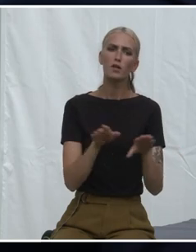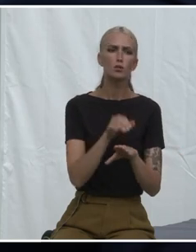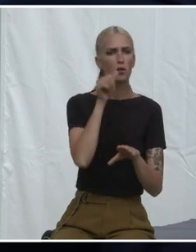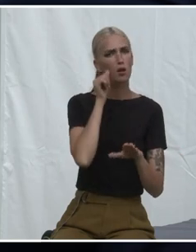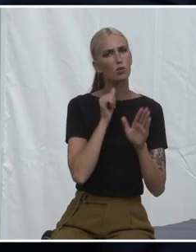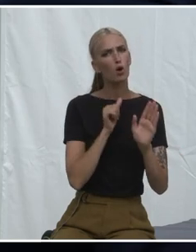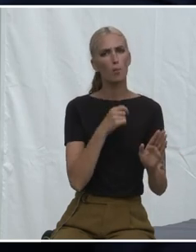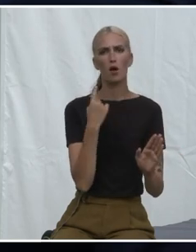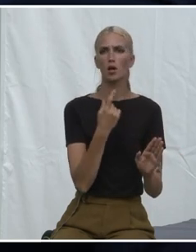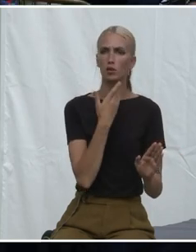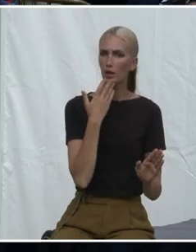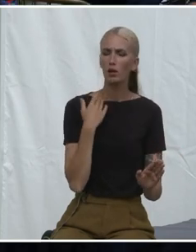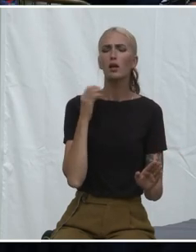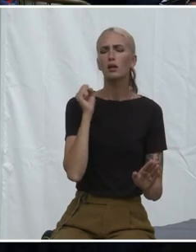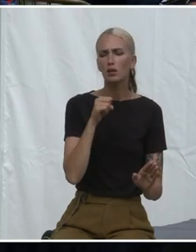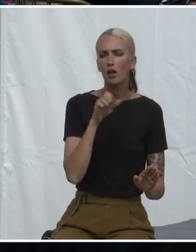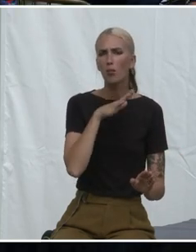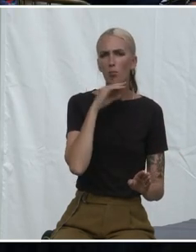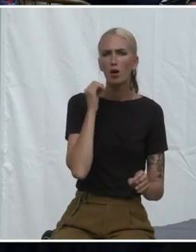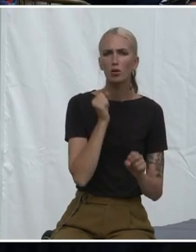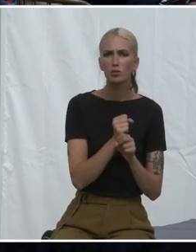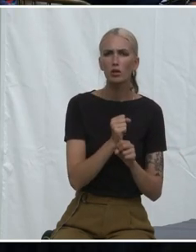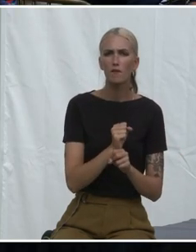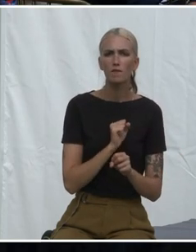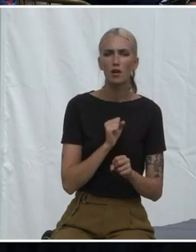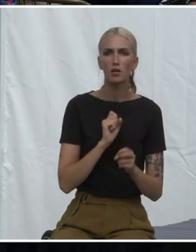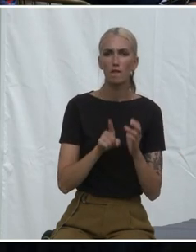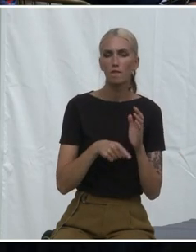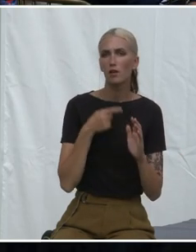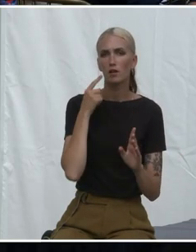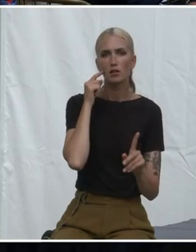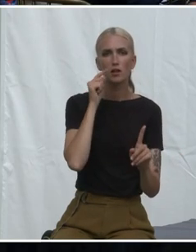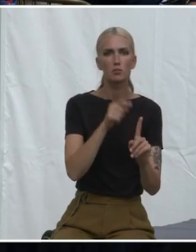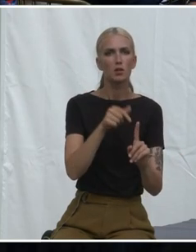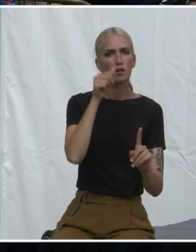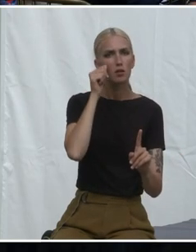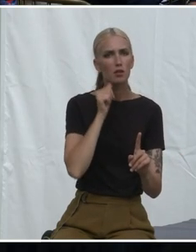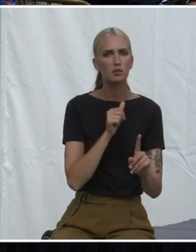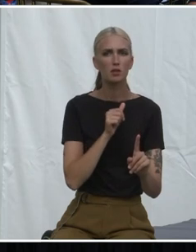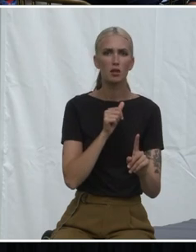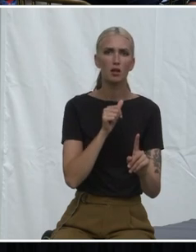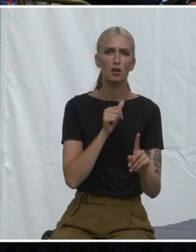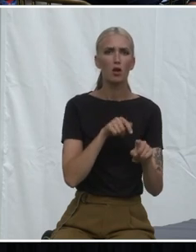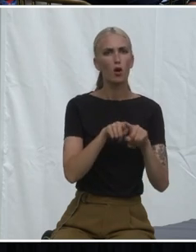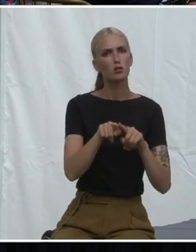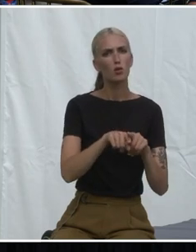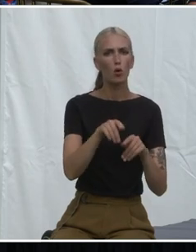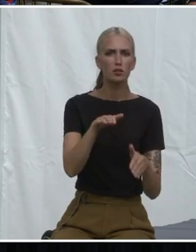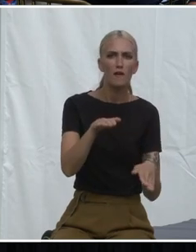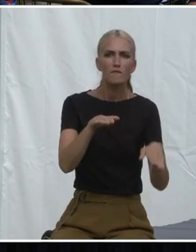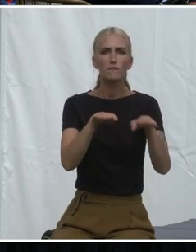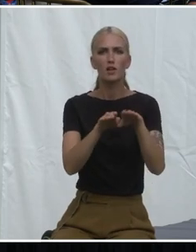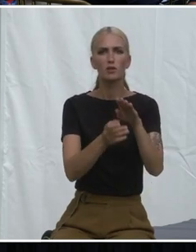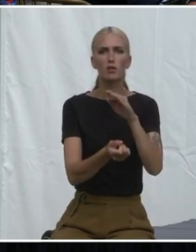there's still much to do to better women's gender equality situation.